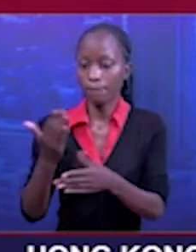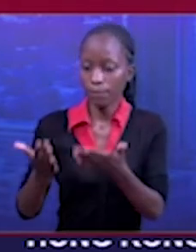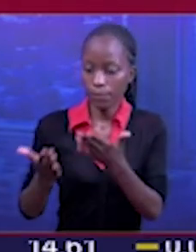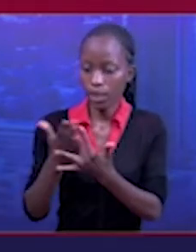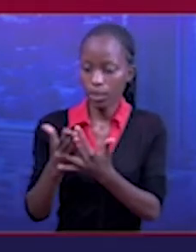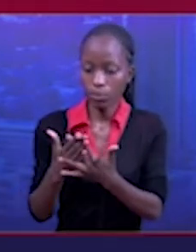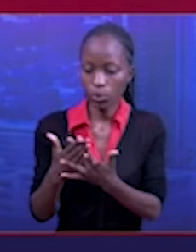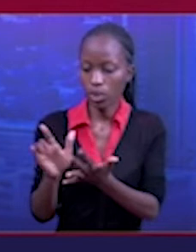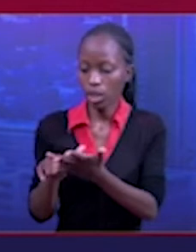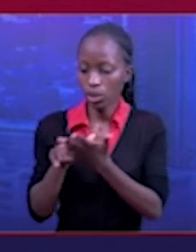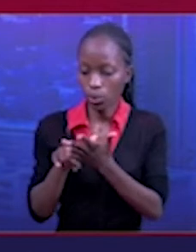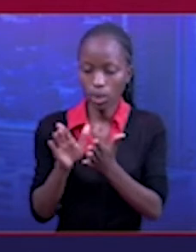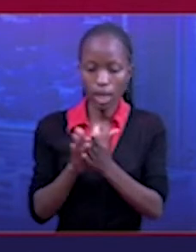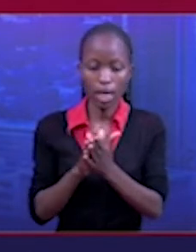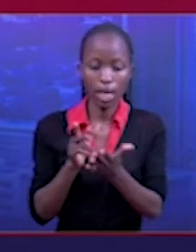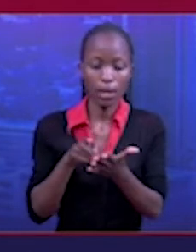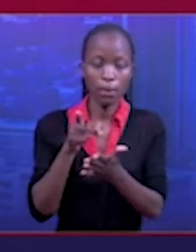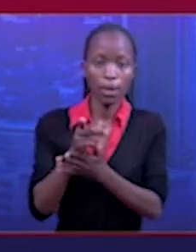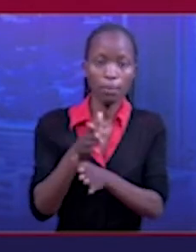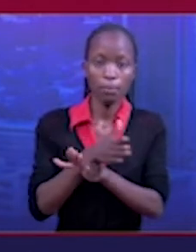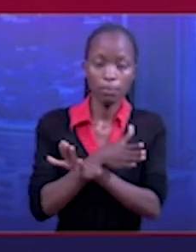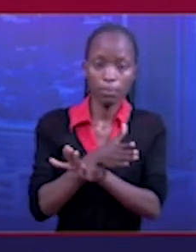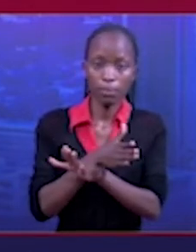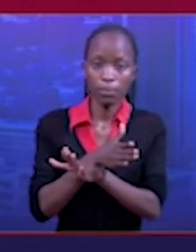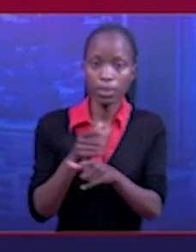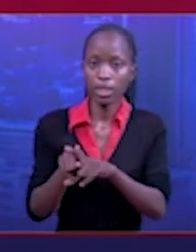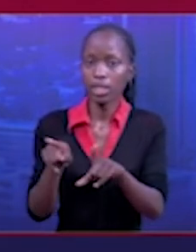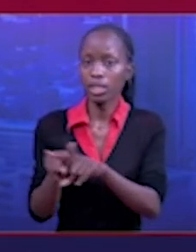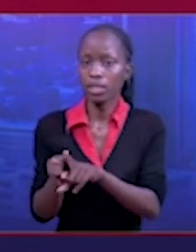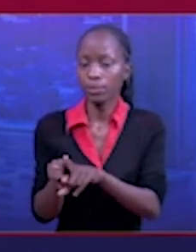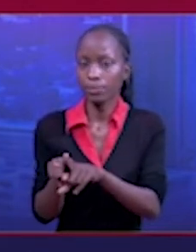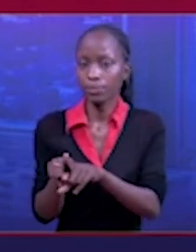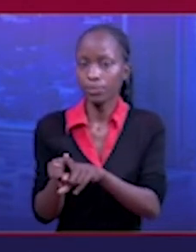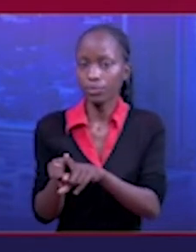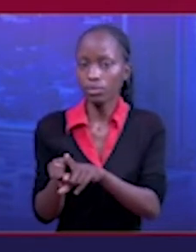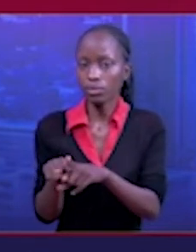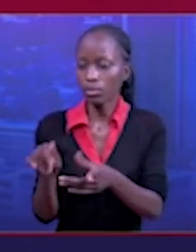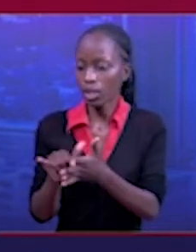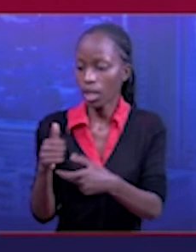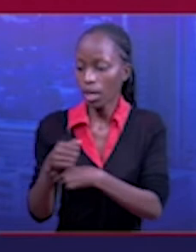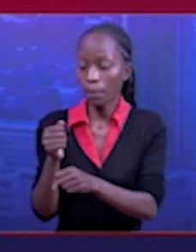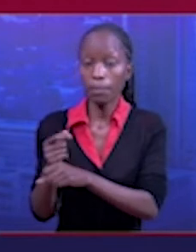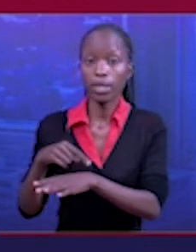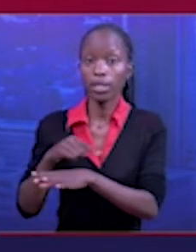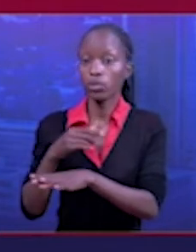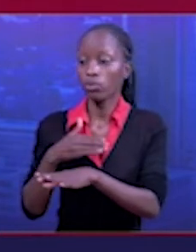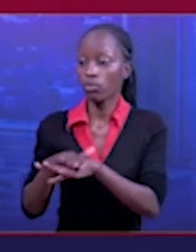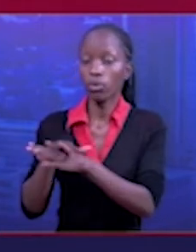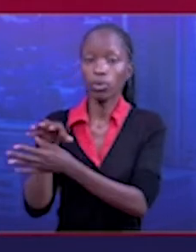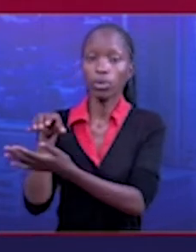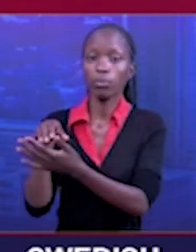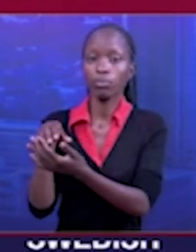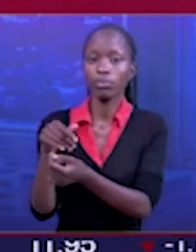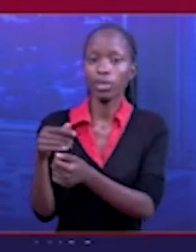advances, be it on the side of capital, liquidity, some good buffers, which really puts us in a very good position when we start looking